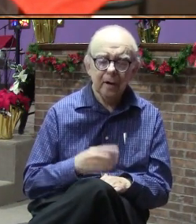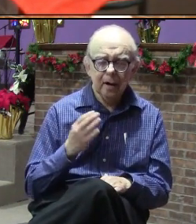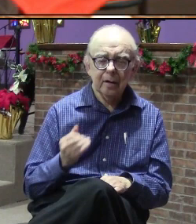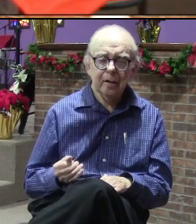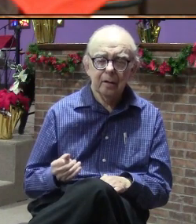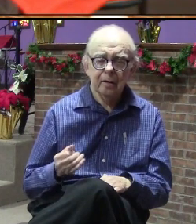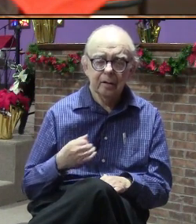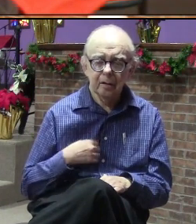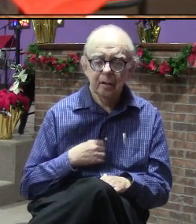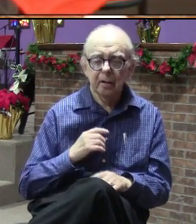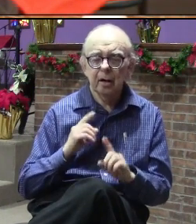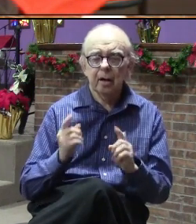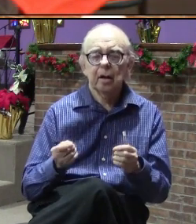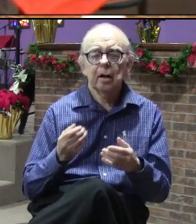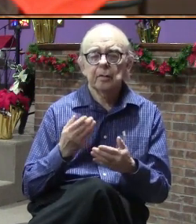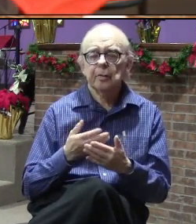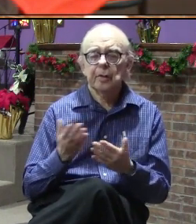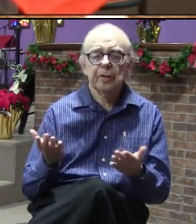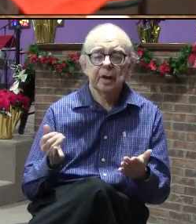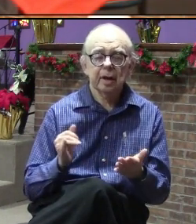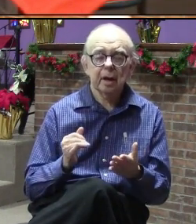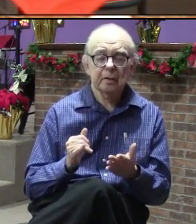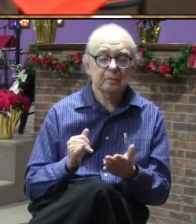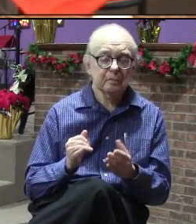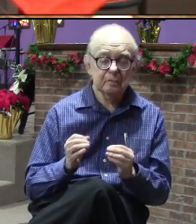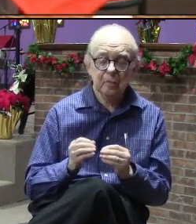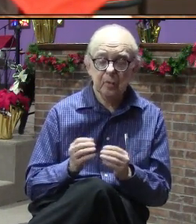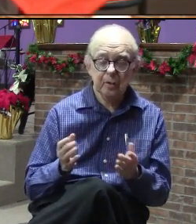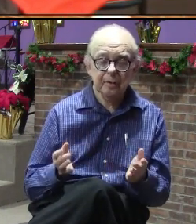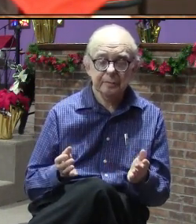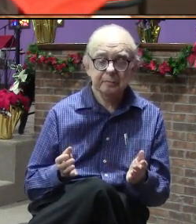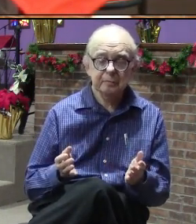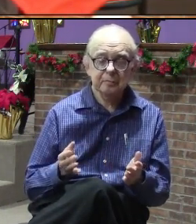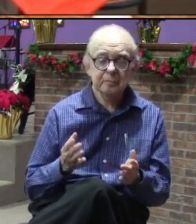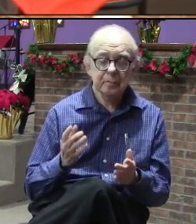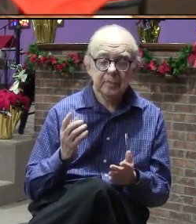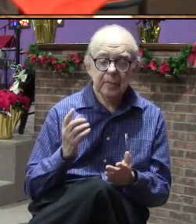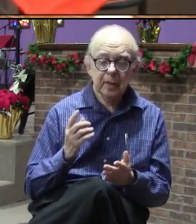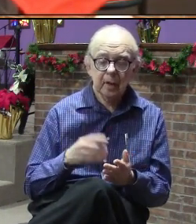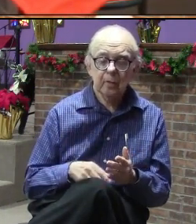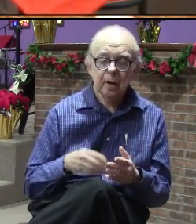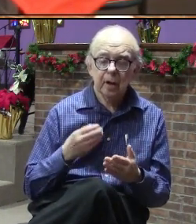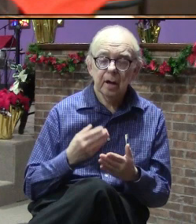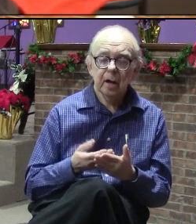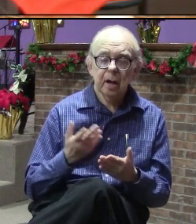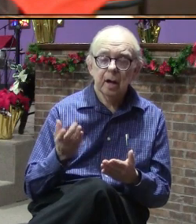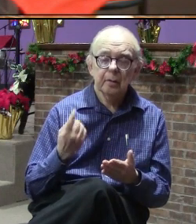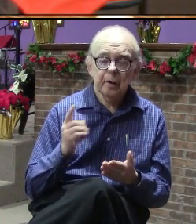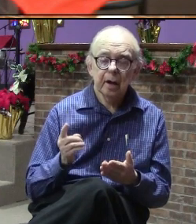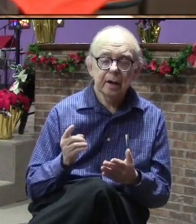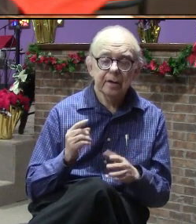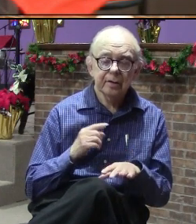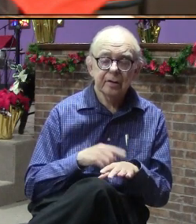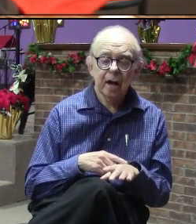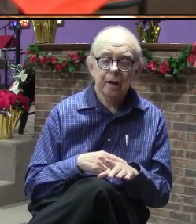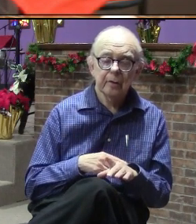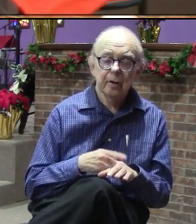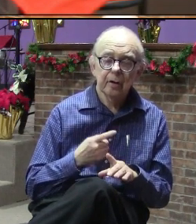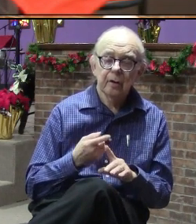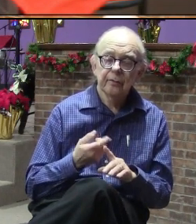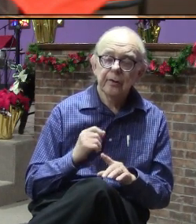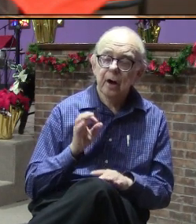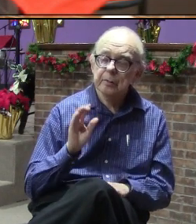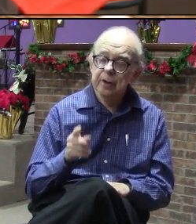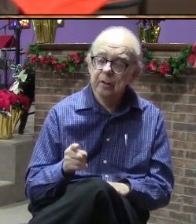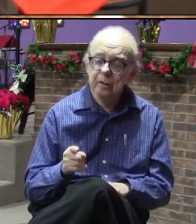Because I can go out and buy everything else. But what I can't purchase is time from you.